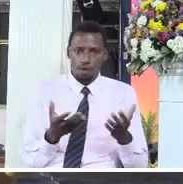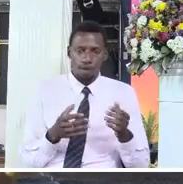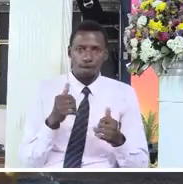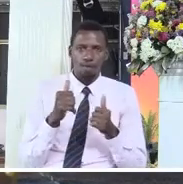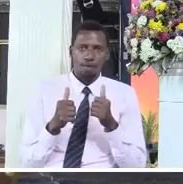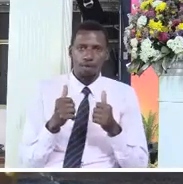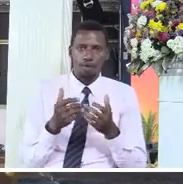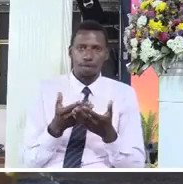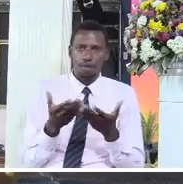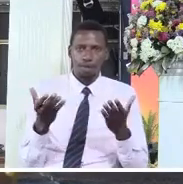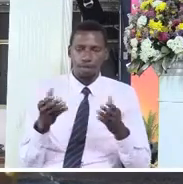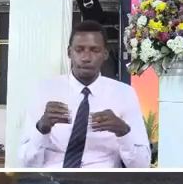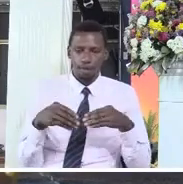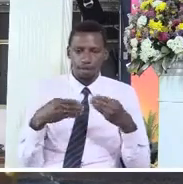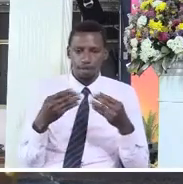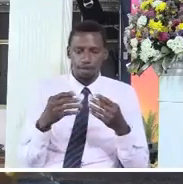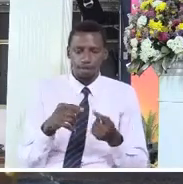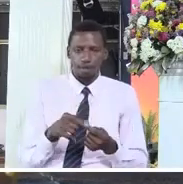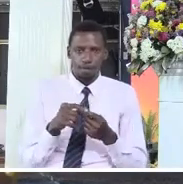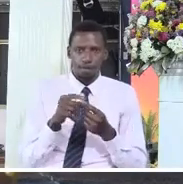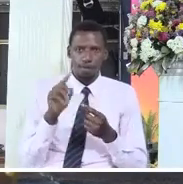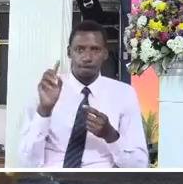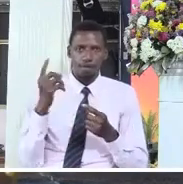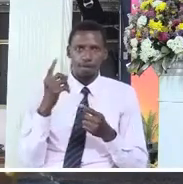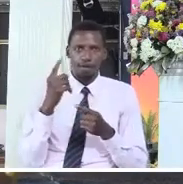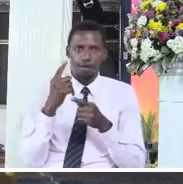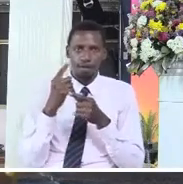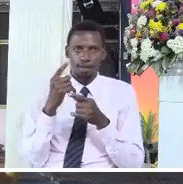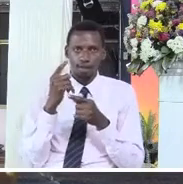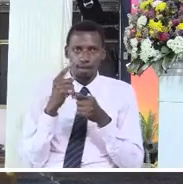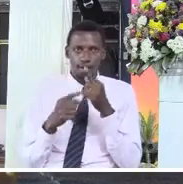to especially first years, last ones.